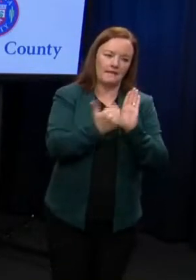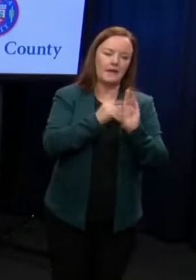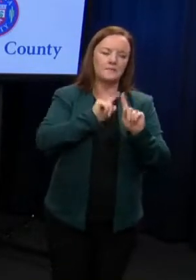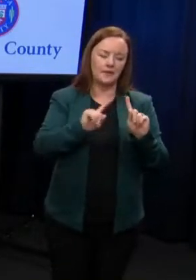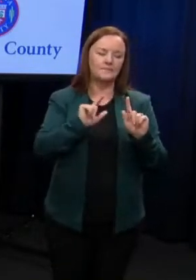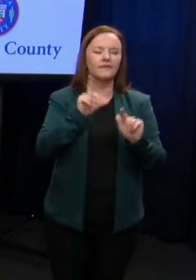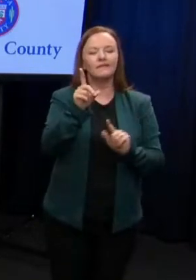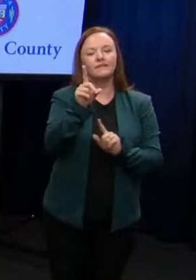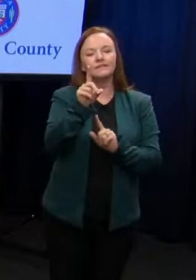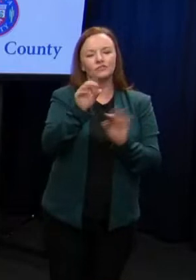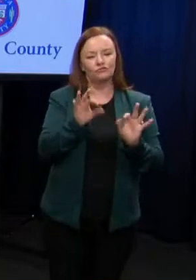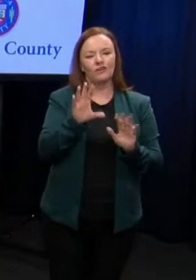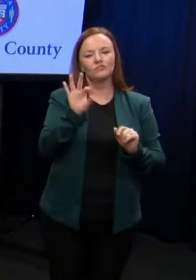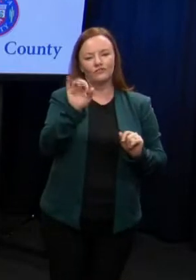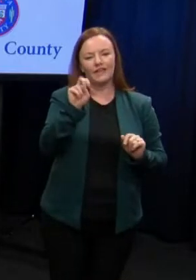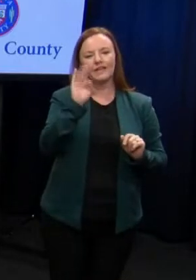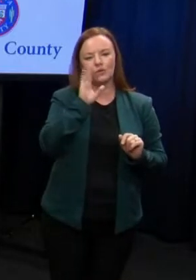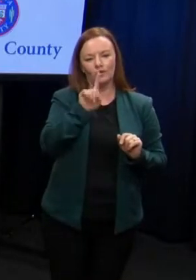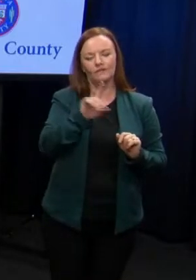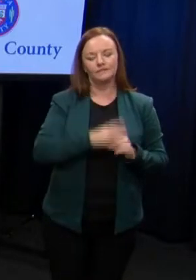Colleen.